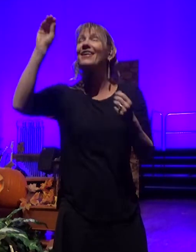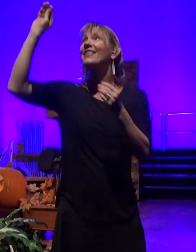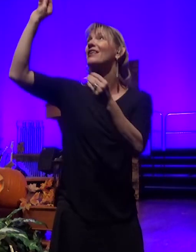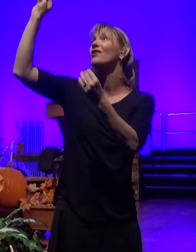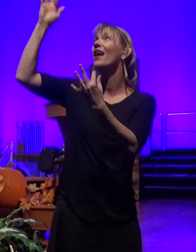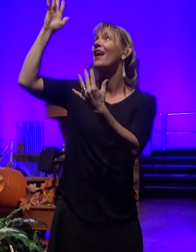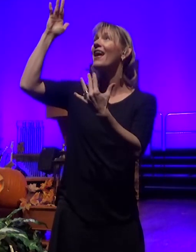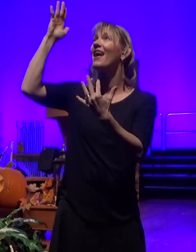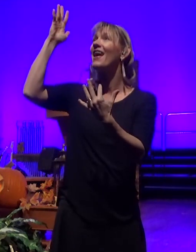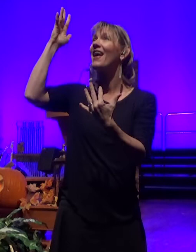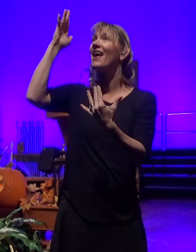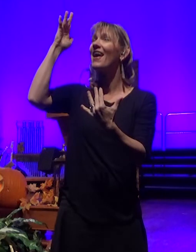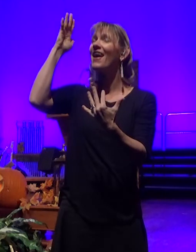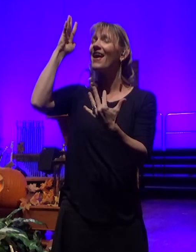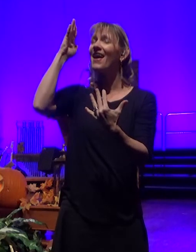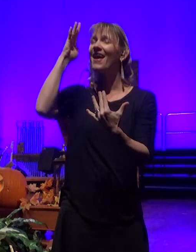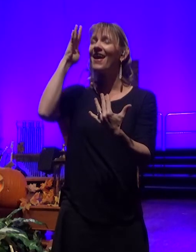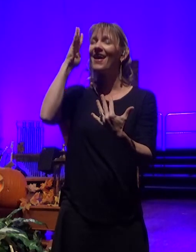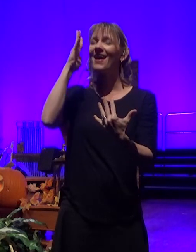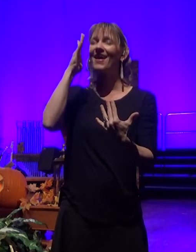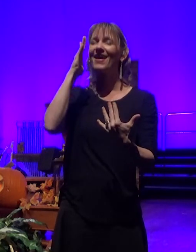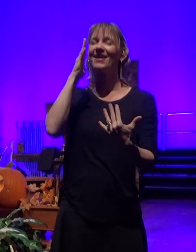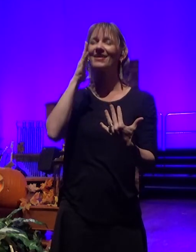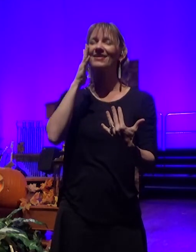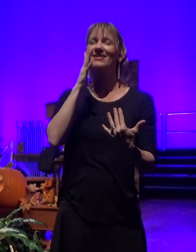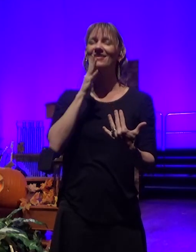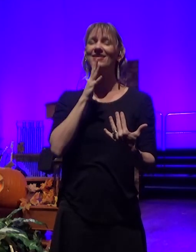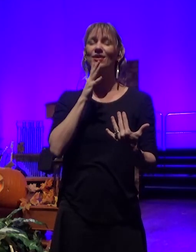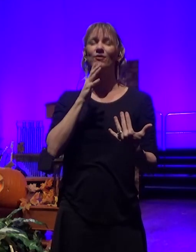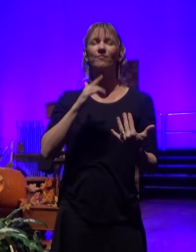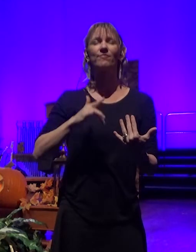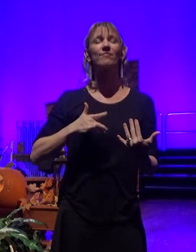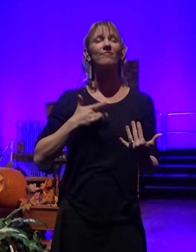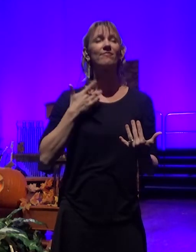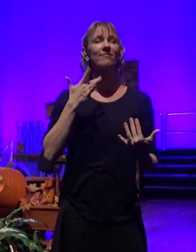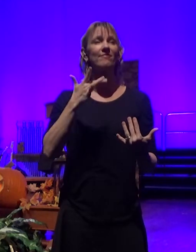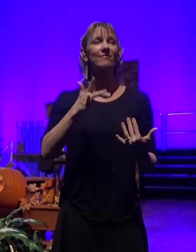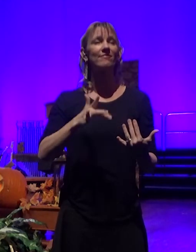the mighty power and the grace.